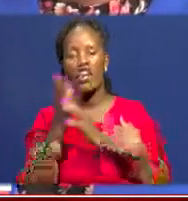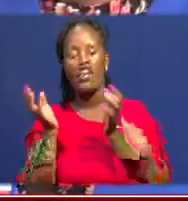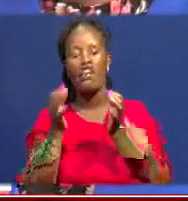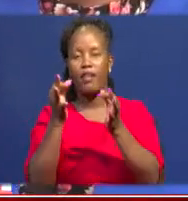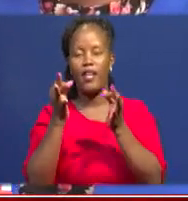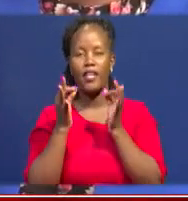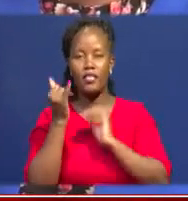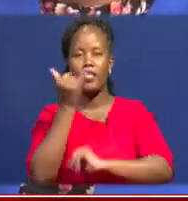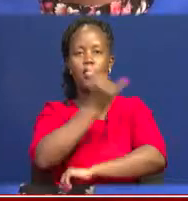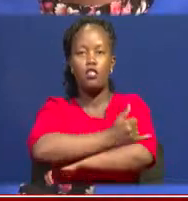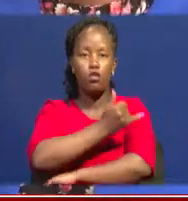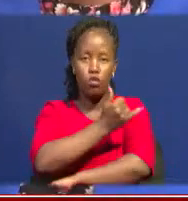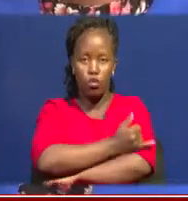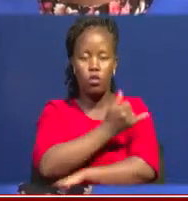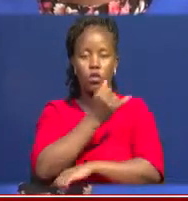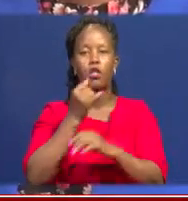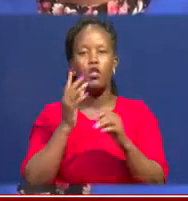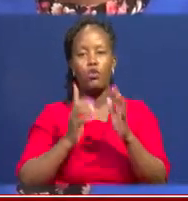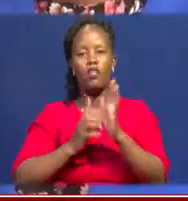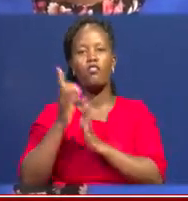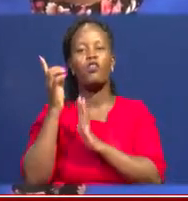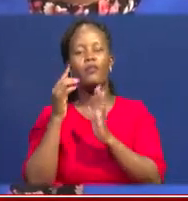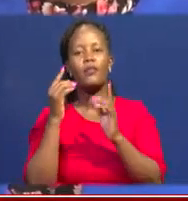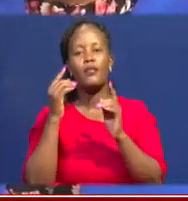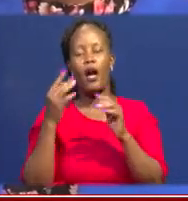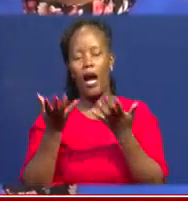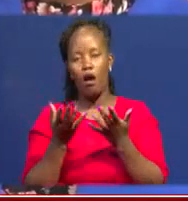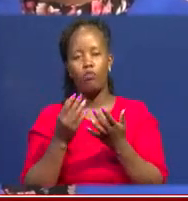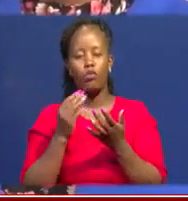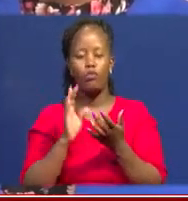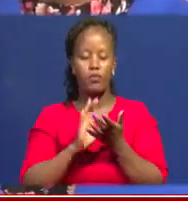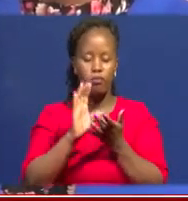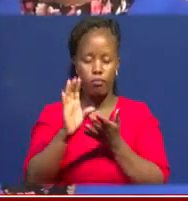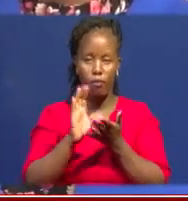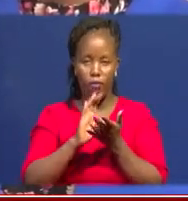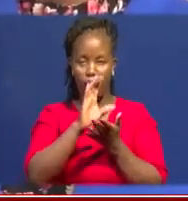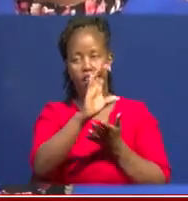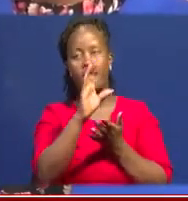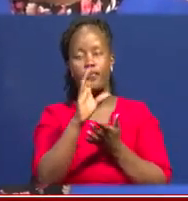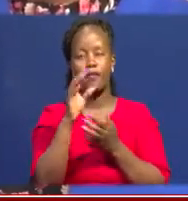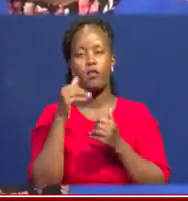finance institutions to be able to develop a finance model that will be